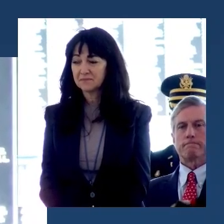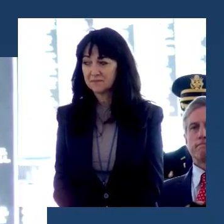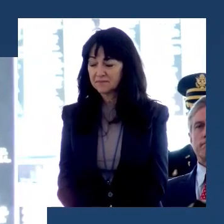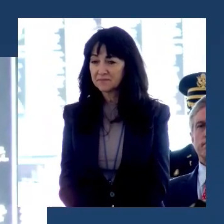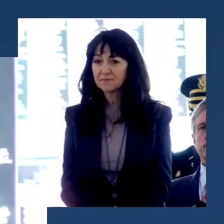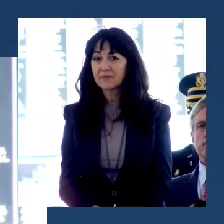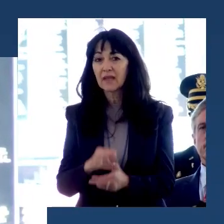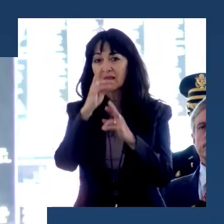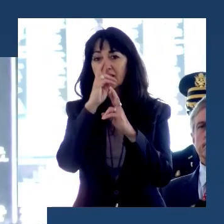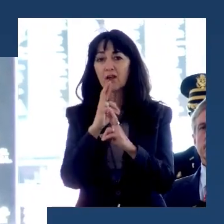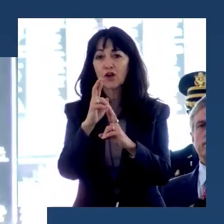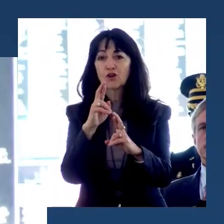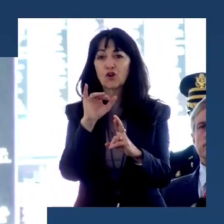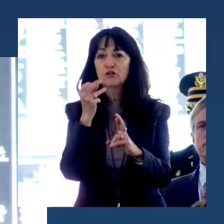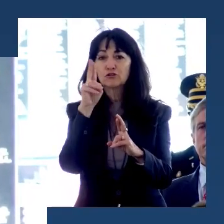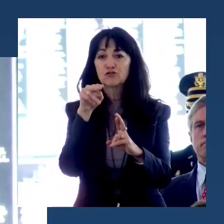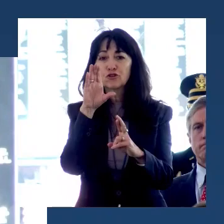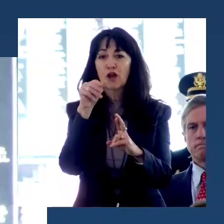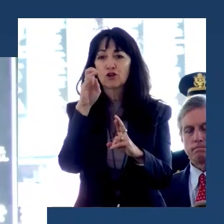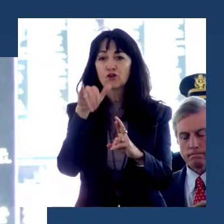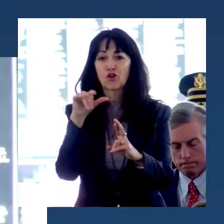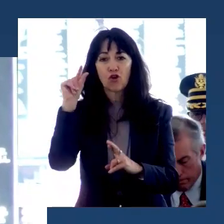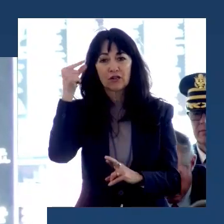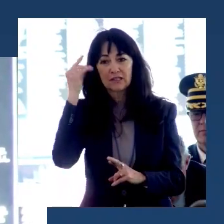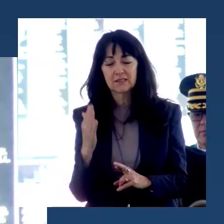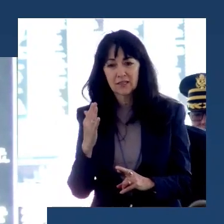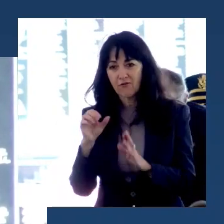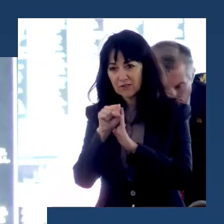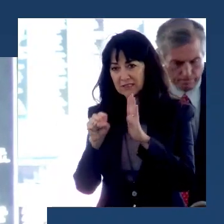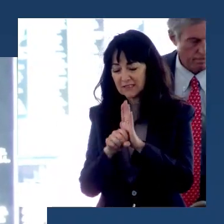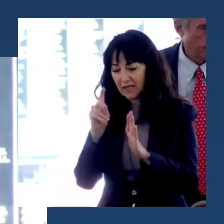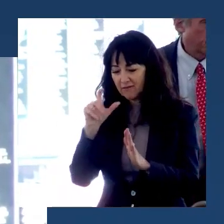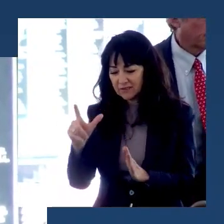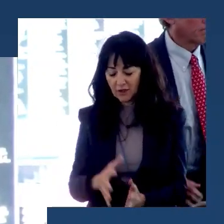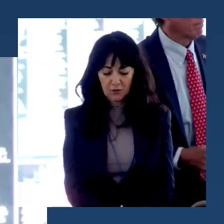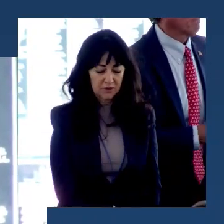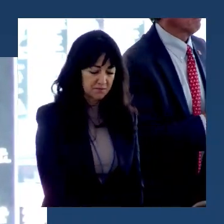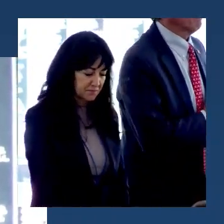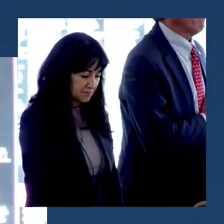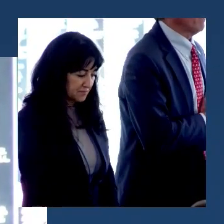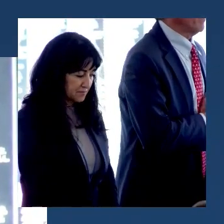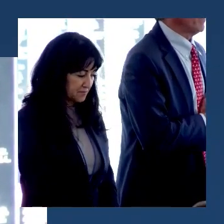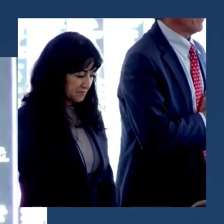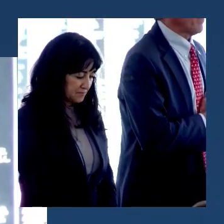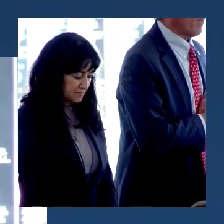The Honorable John Carney, Governor, State of Delaware.